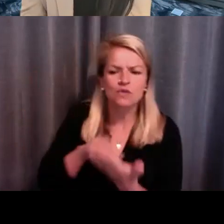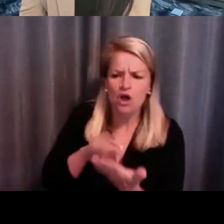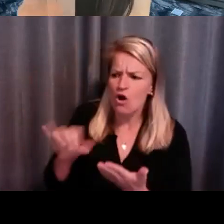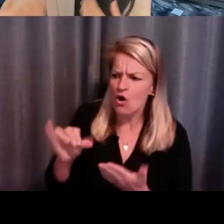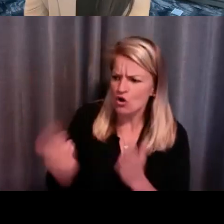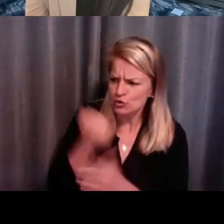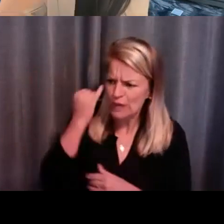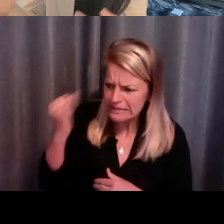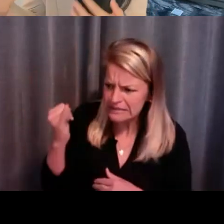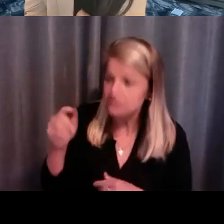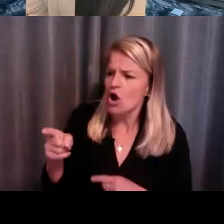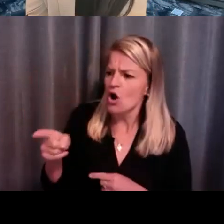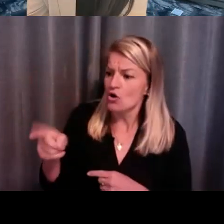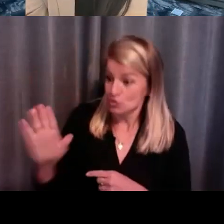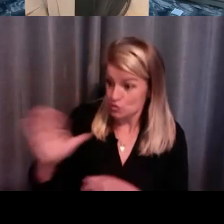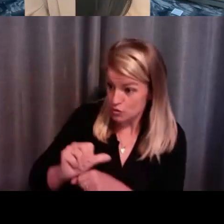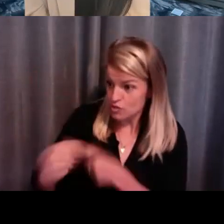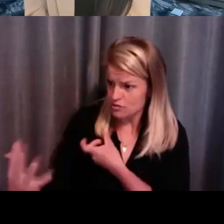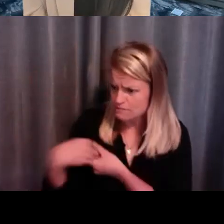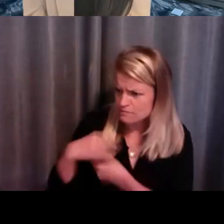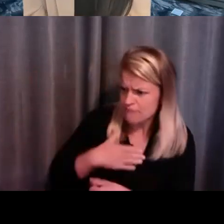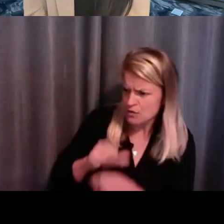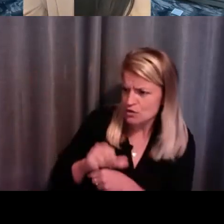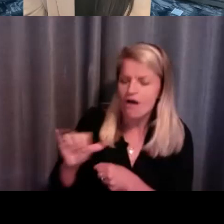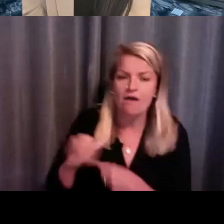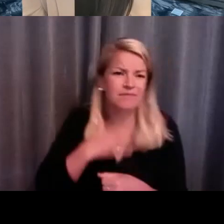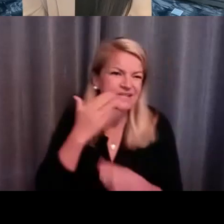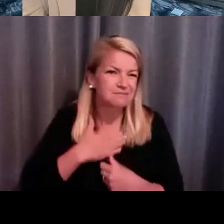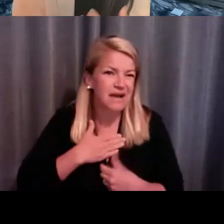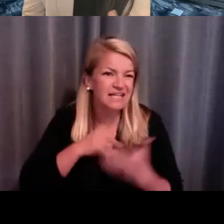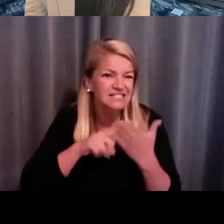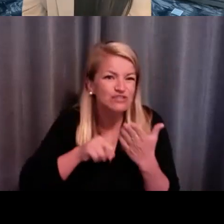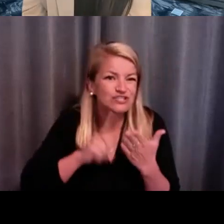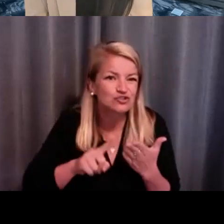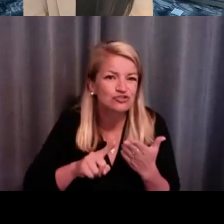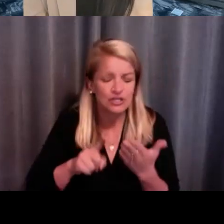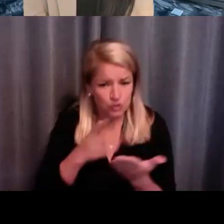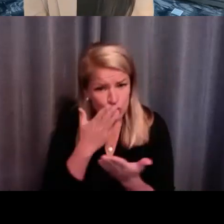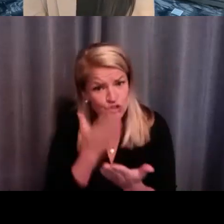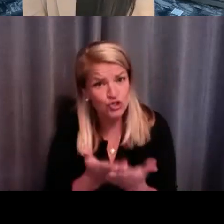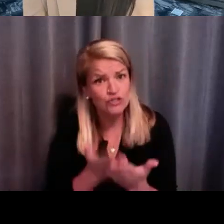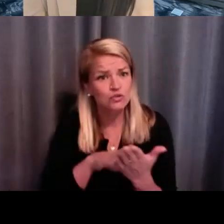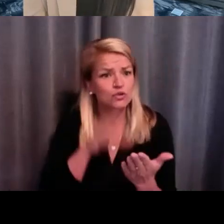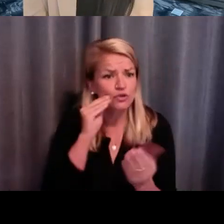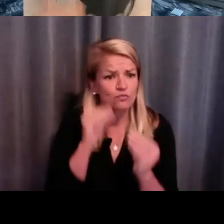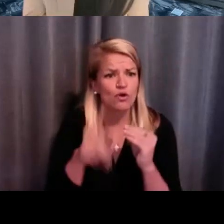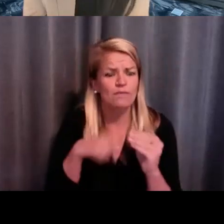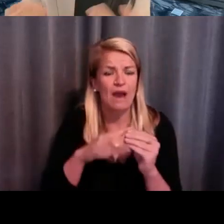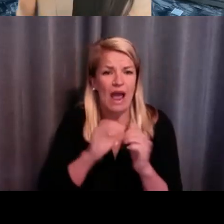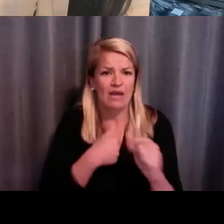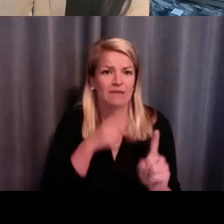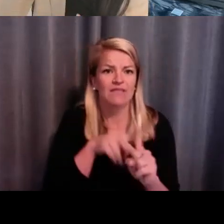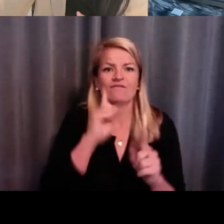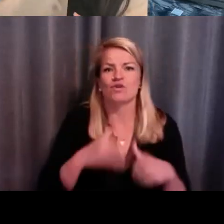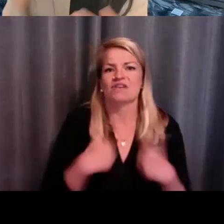for my work in terms of community-based research and intervention for young learners in the community. And then I guess this